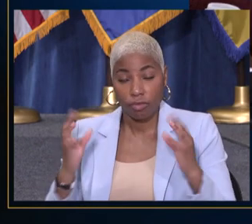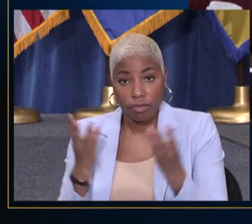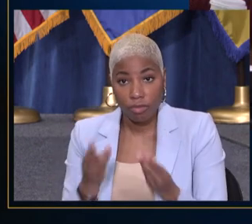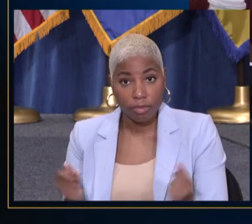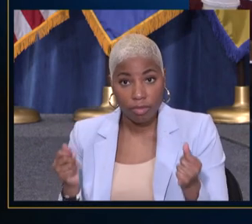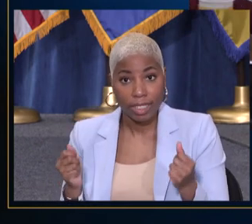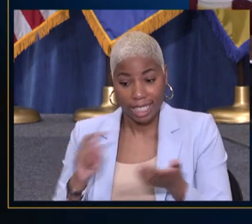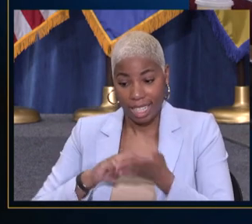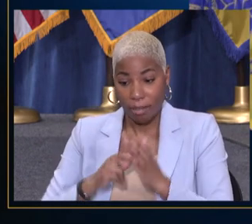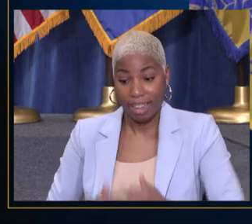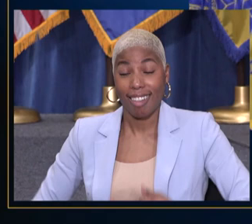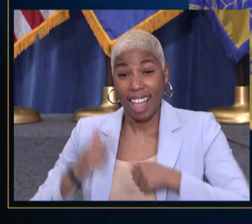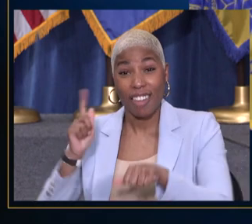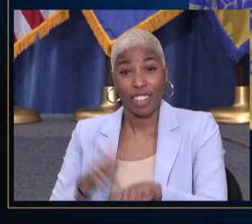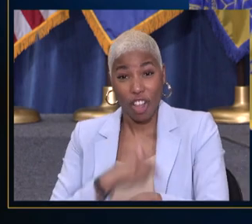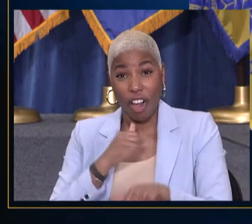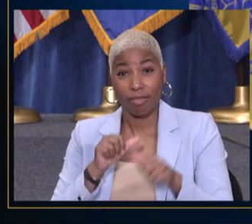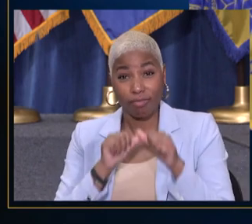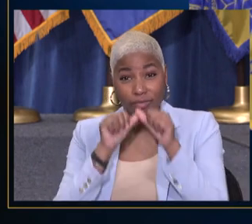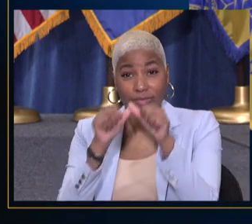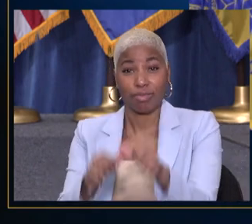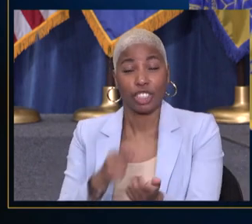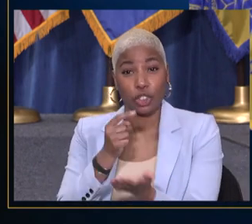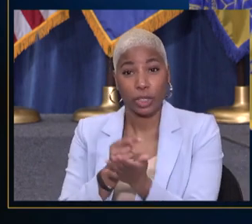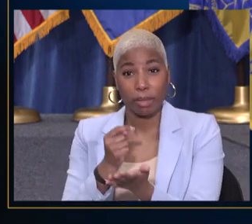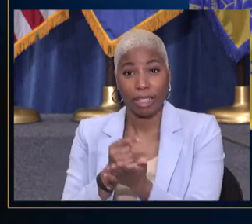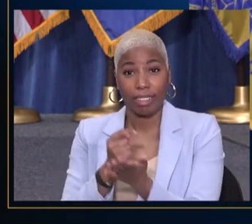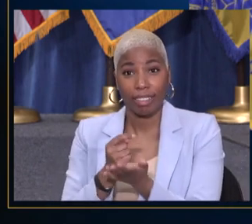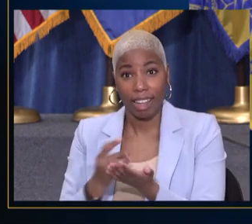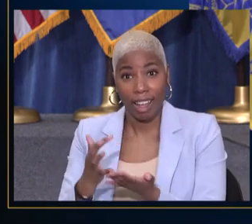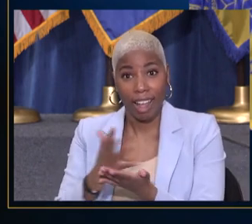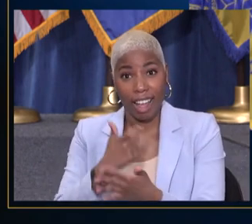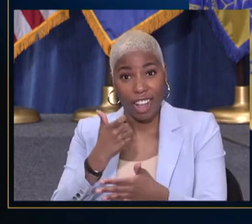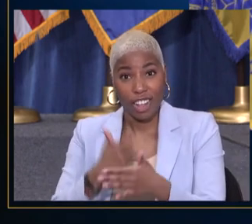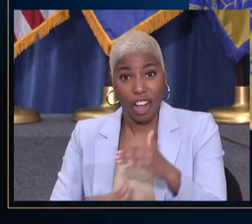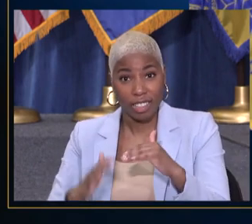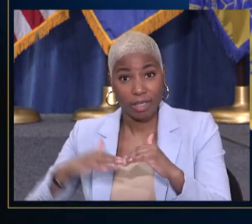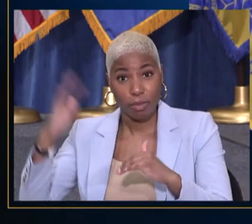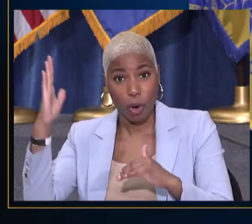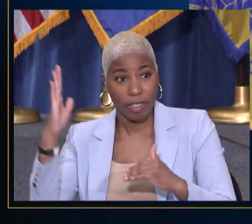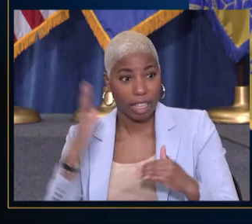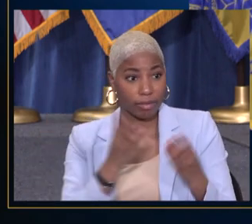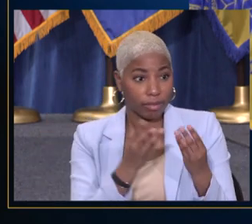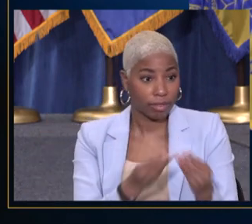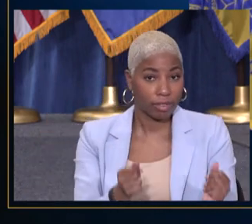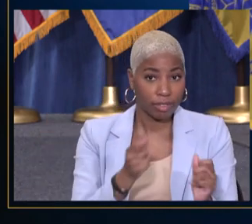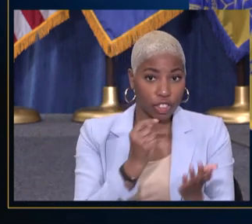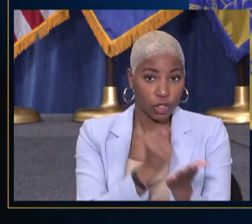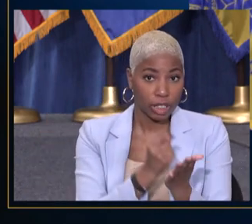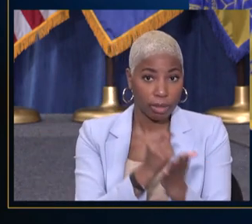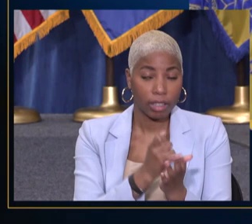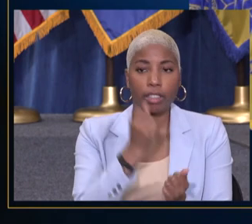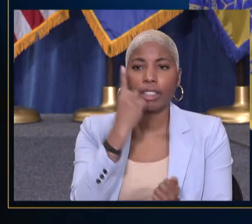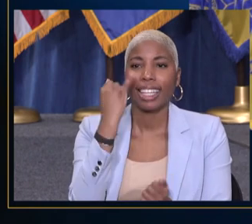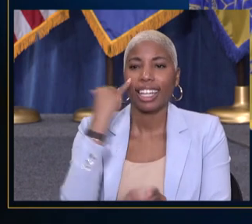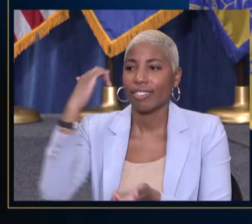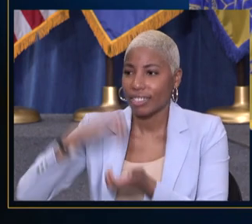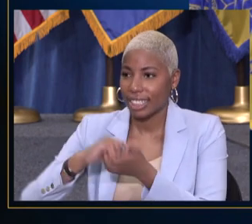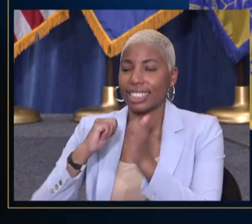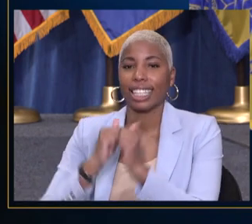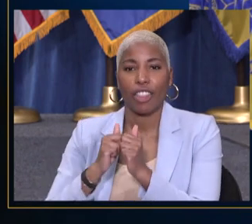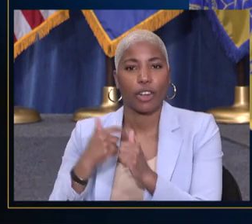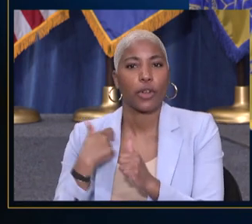means lifelong treatment, which probably adds up to more than the cost of the curative treatment. But if we do it together, we can